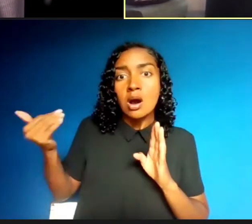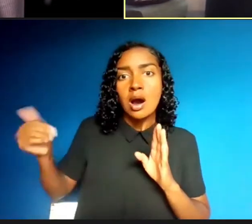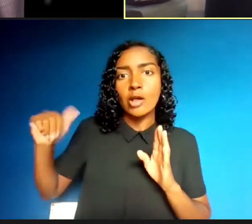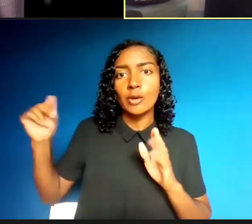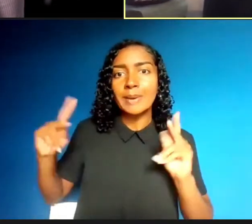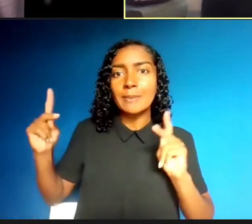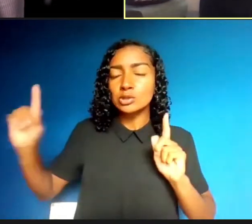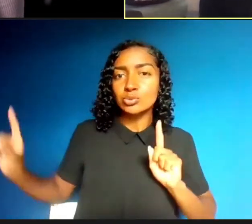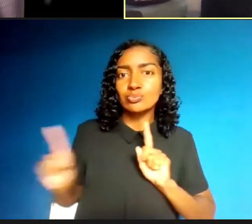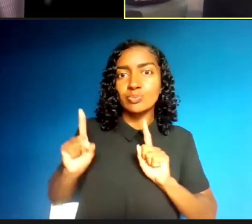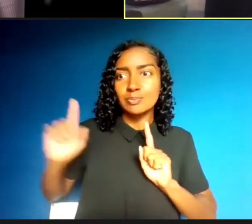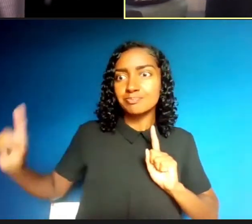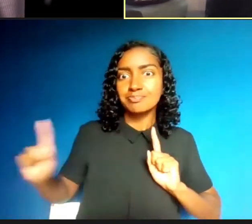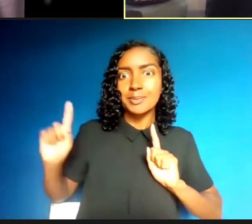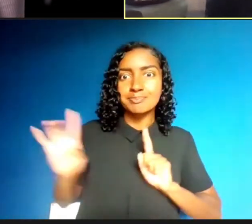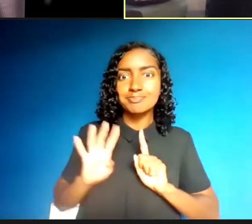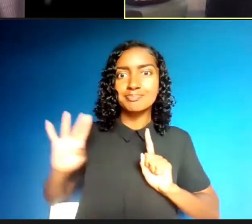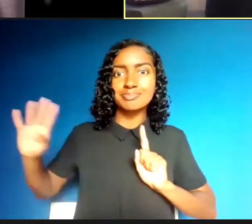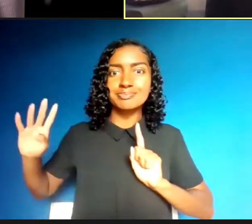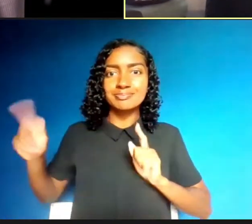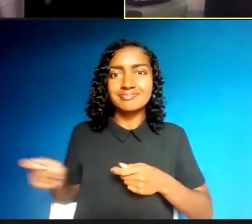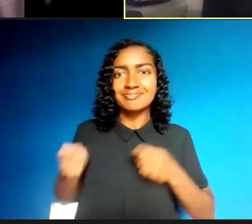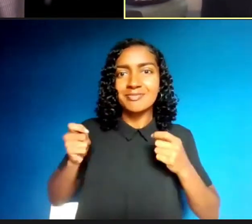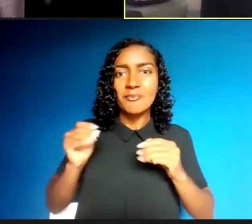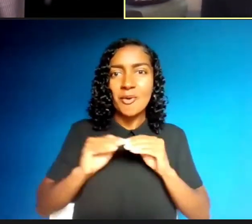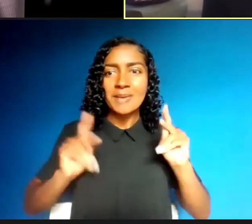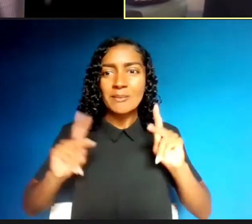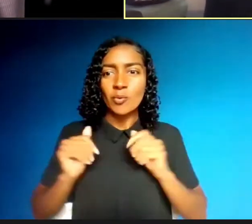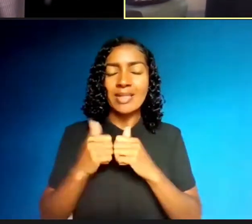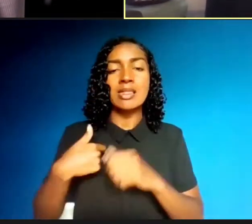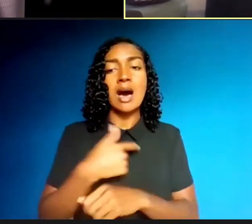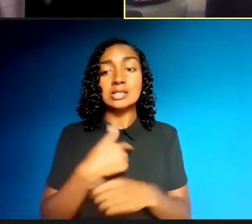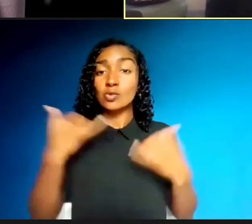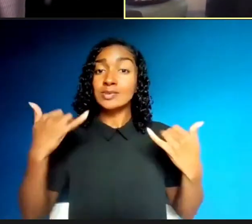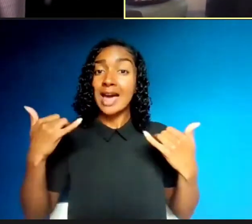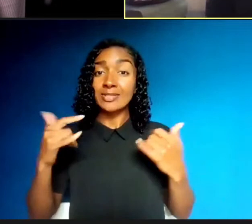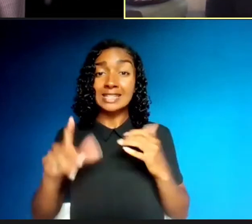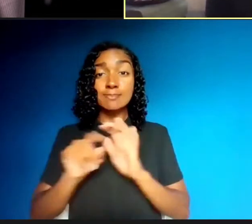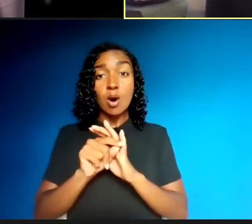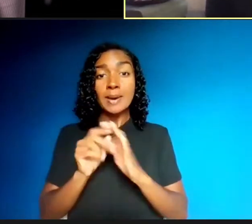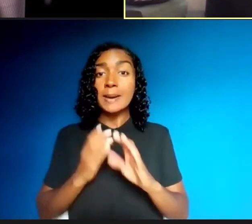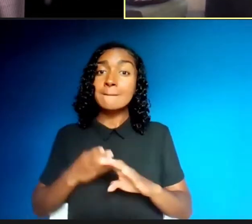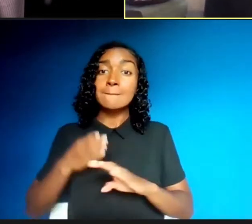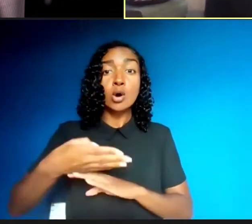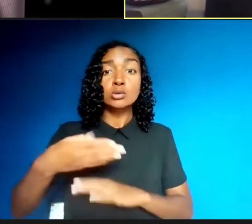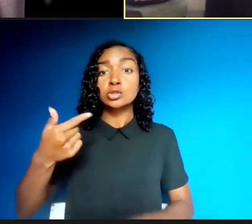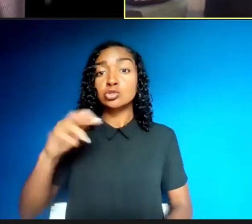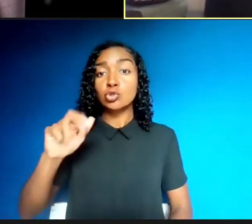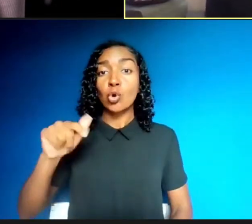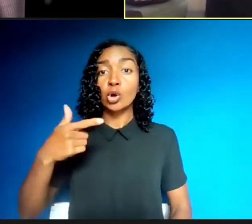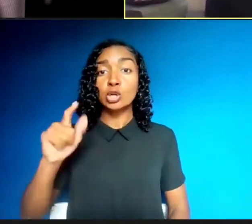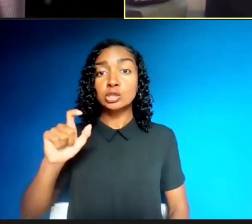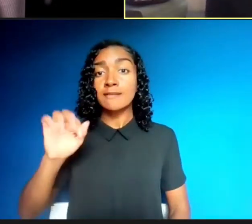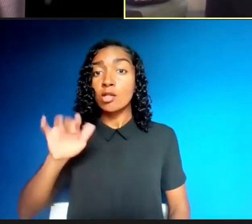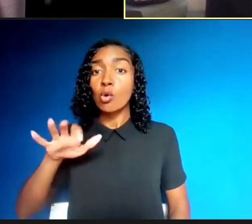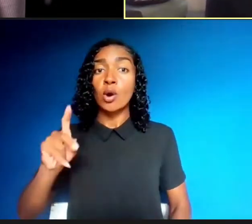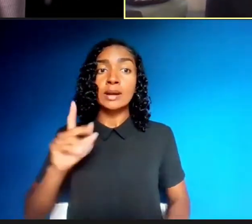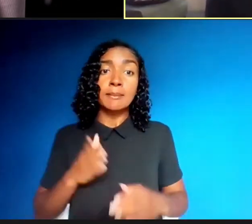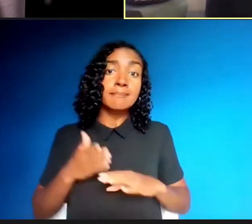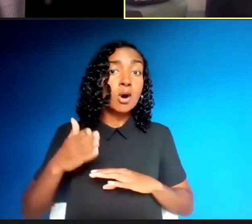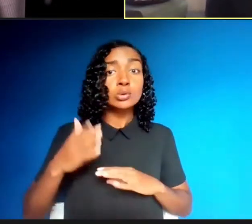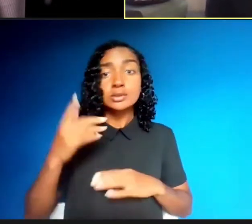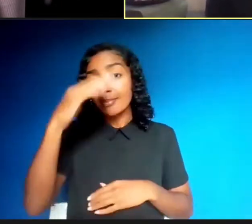this moment, post George Floyd, post like sort of a new Black Lives Matter moment, we have to make as much noise as possible about